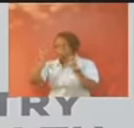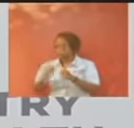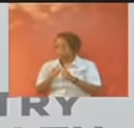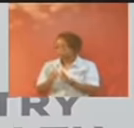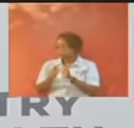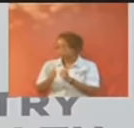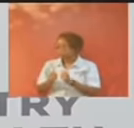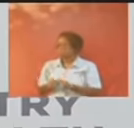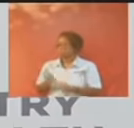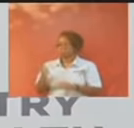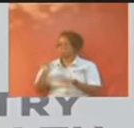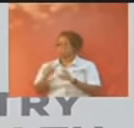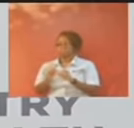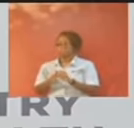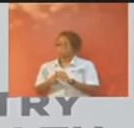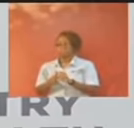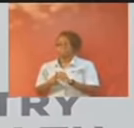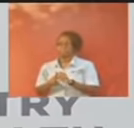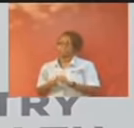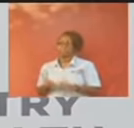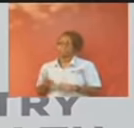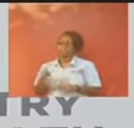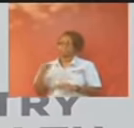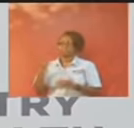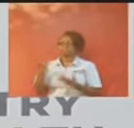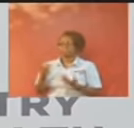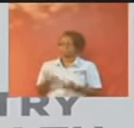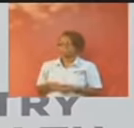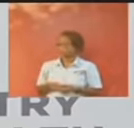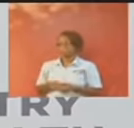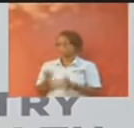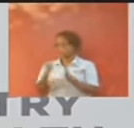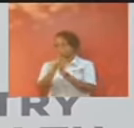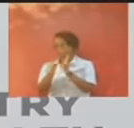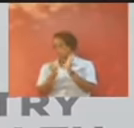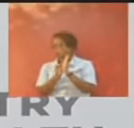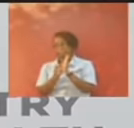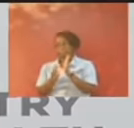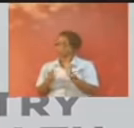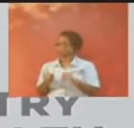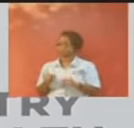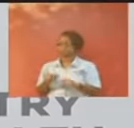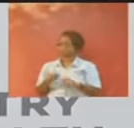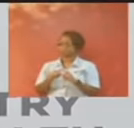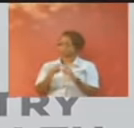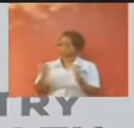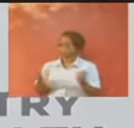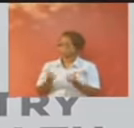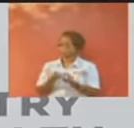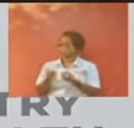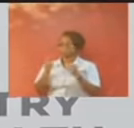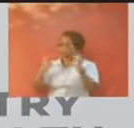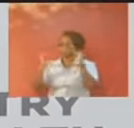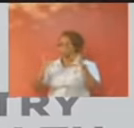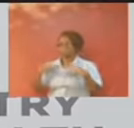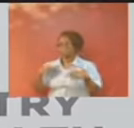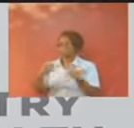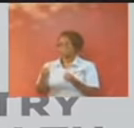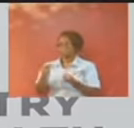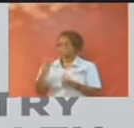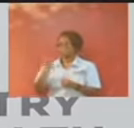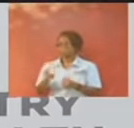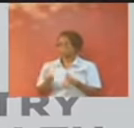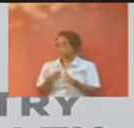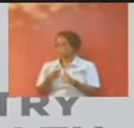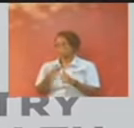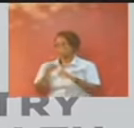legal department of the Ministry of Health and then the clinicians at the Ministry of Health to ensure compliance with the public